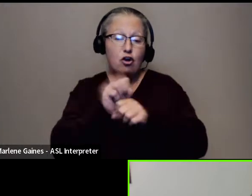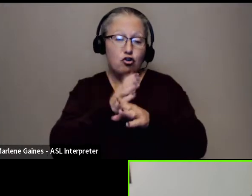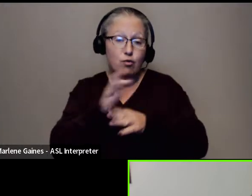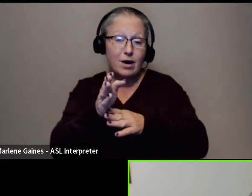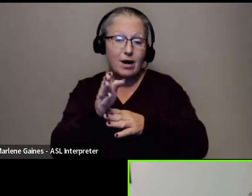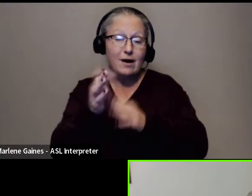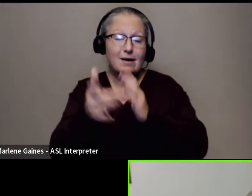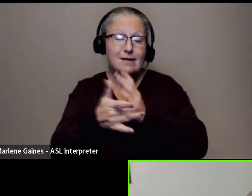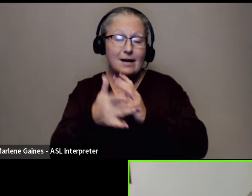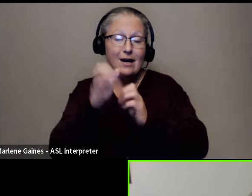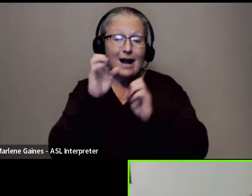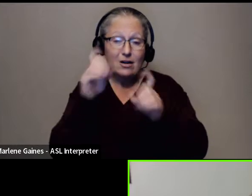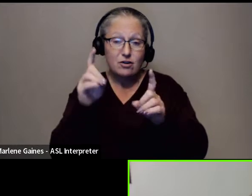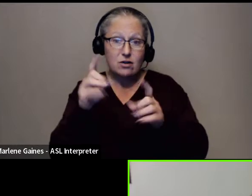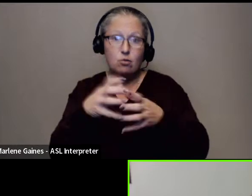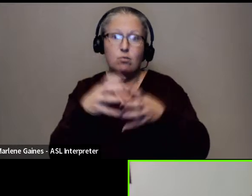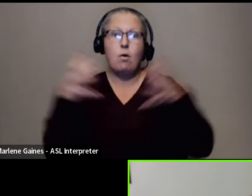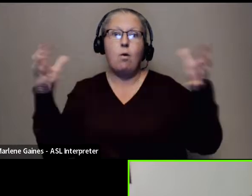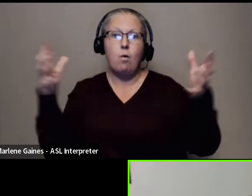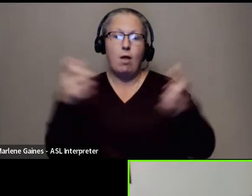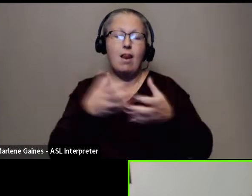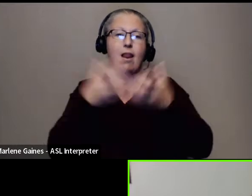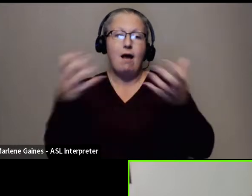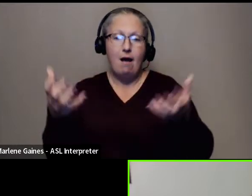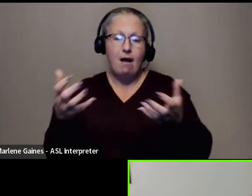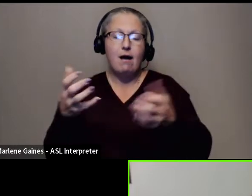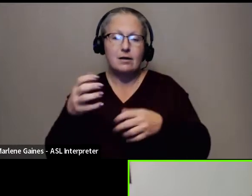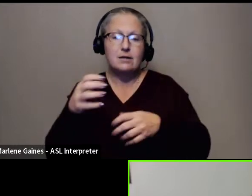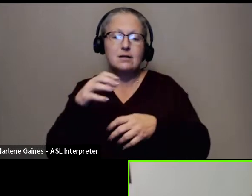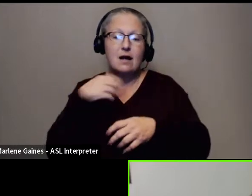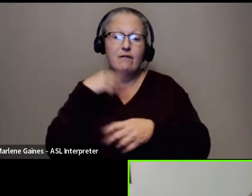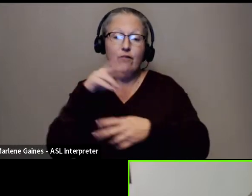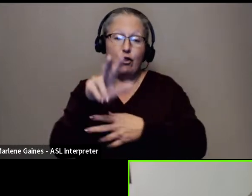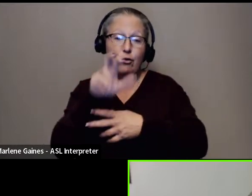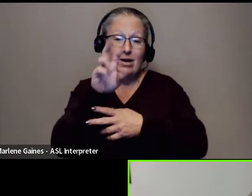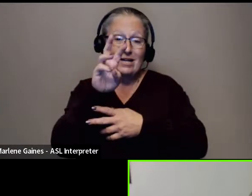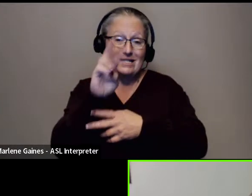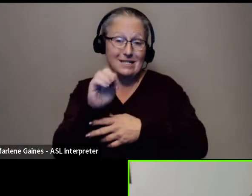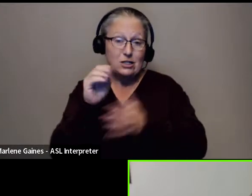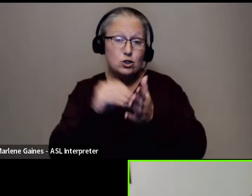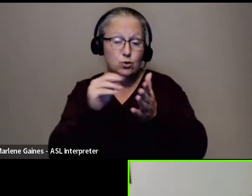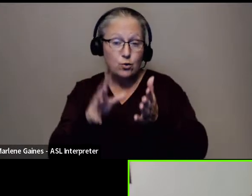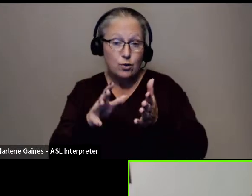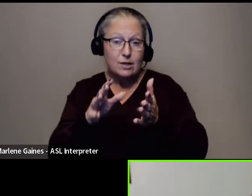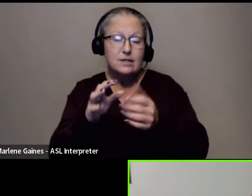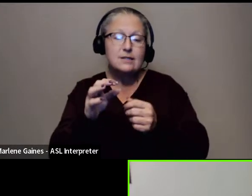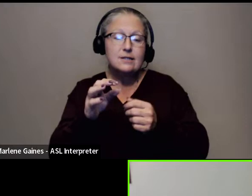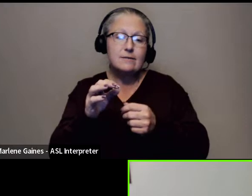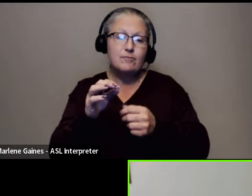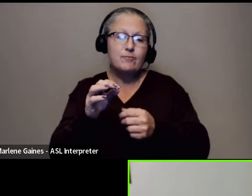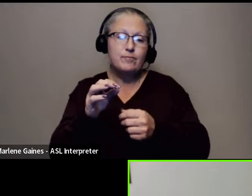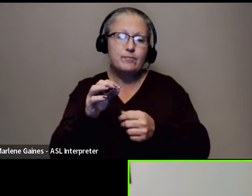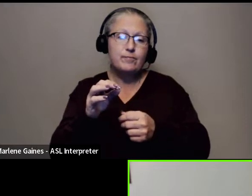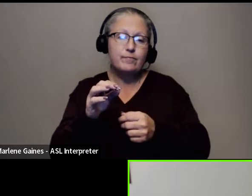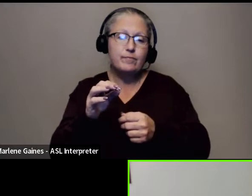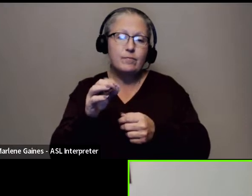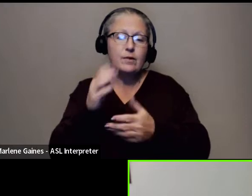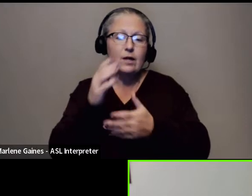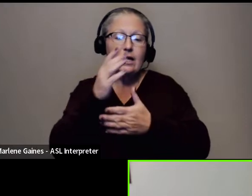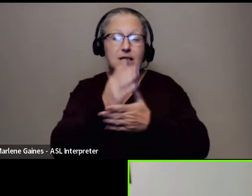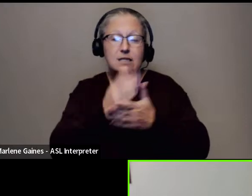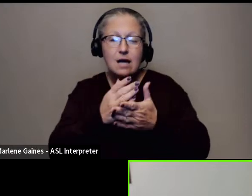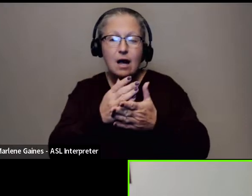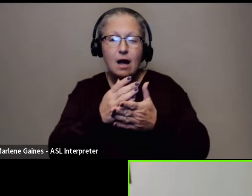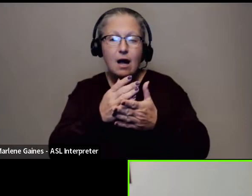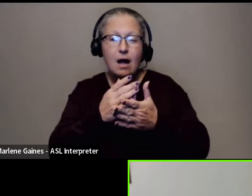technical education, that's growing a lot. And we have 360 students. I think some of the things